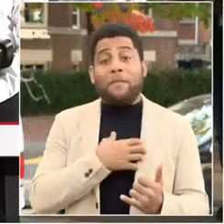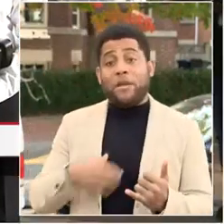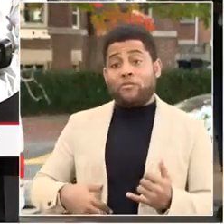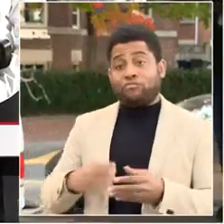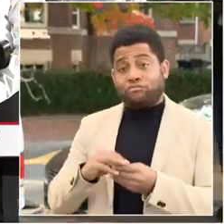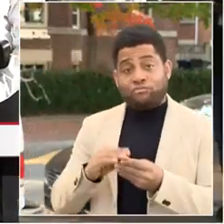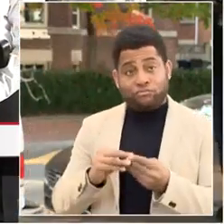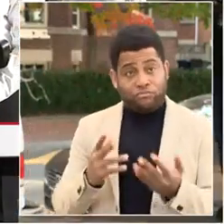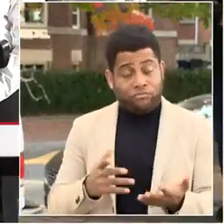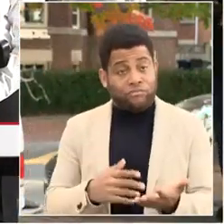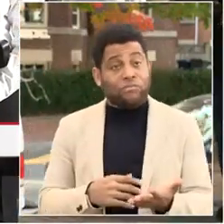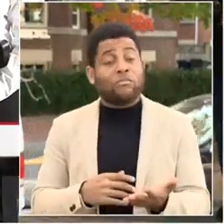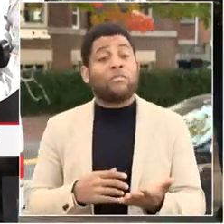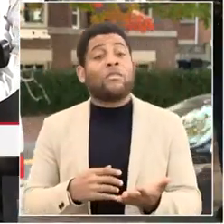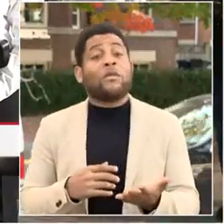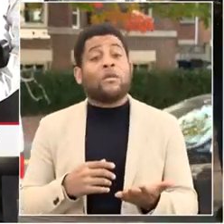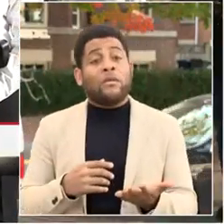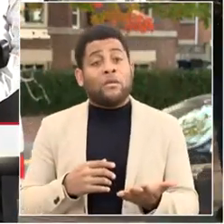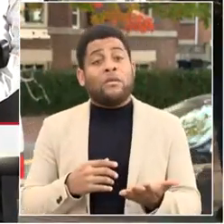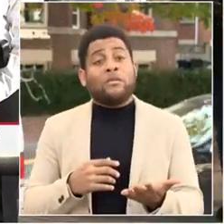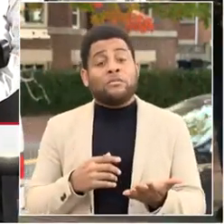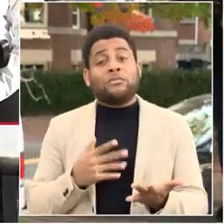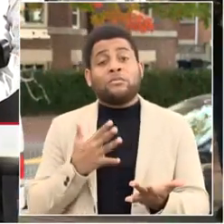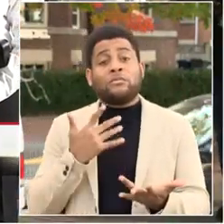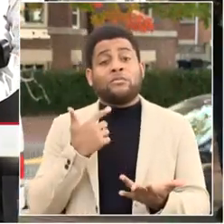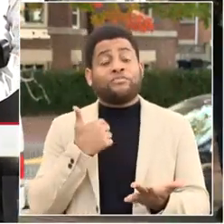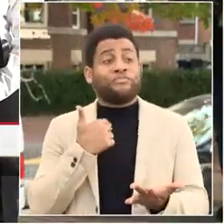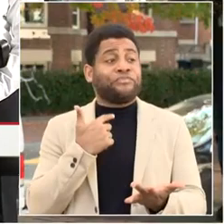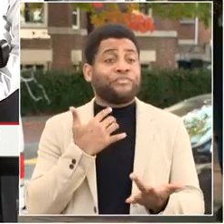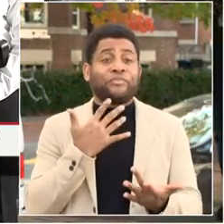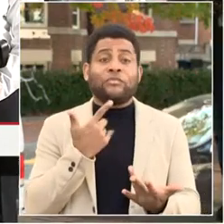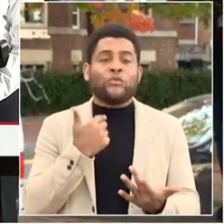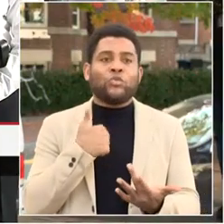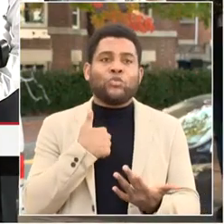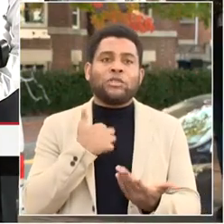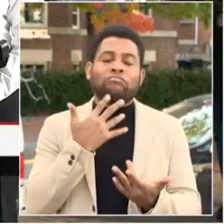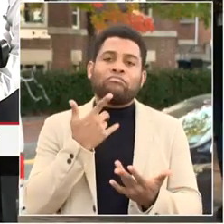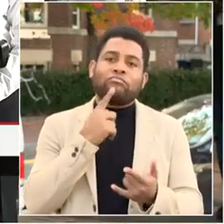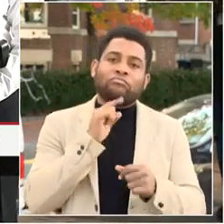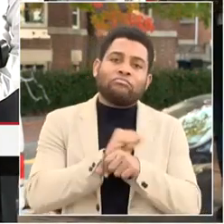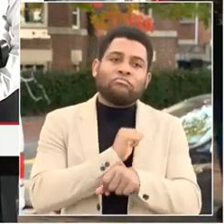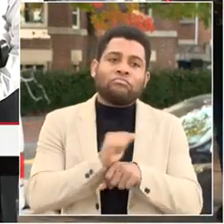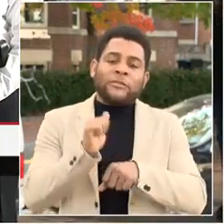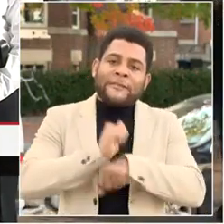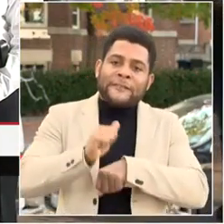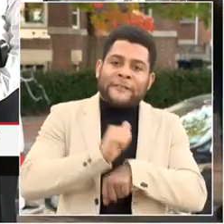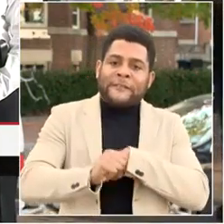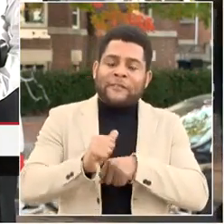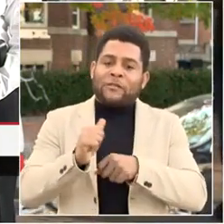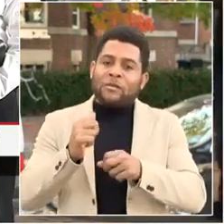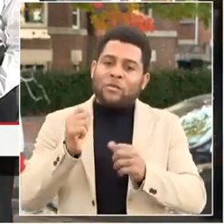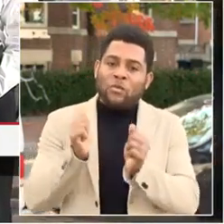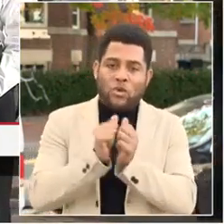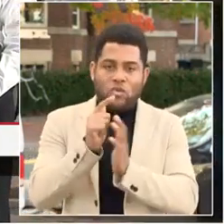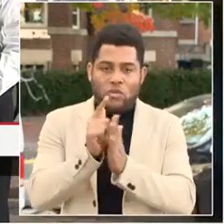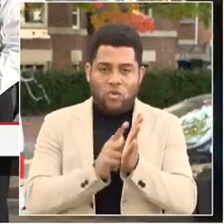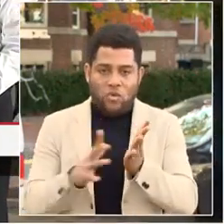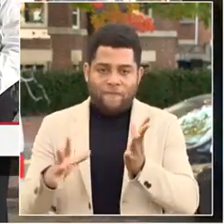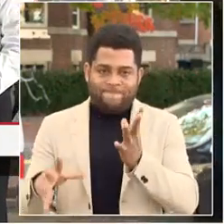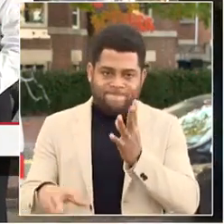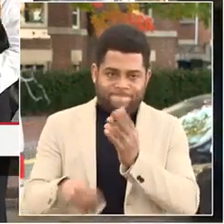we're doing with new legislation that in my view, it is improving